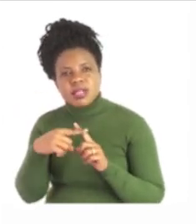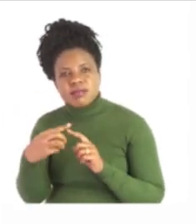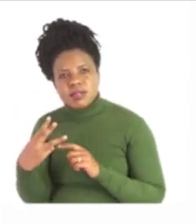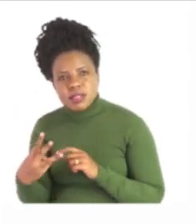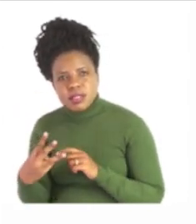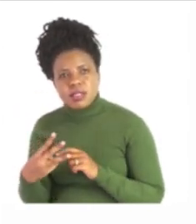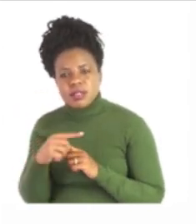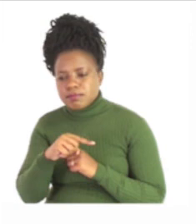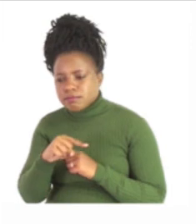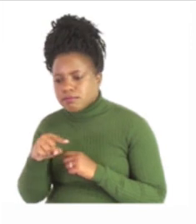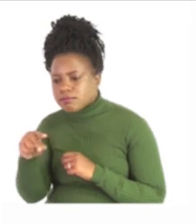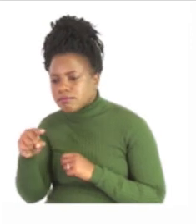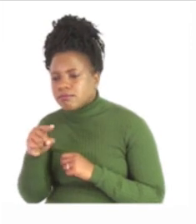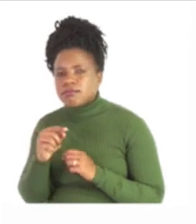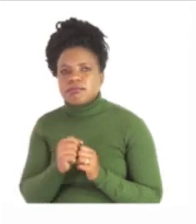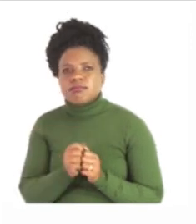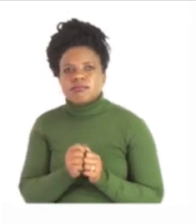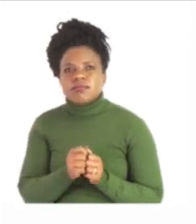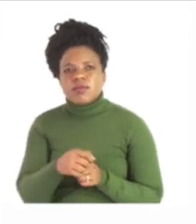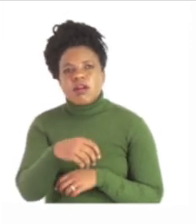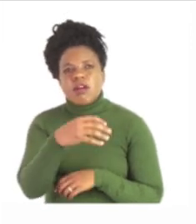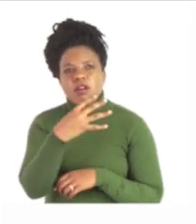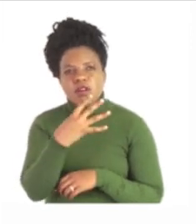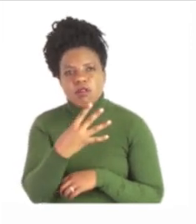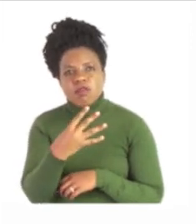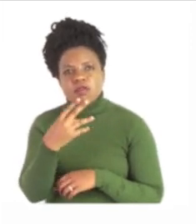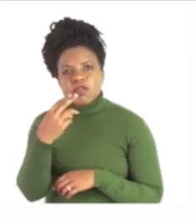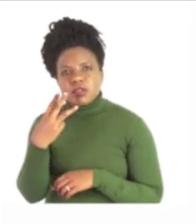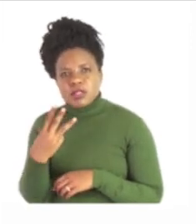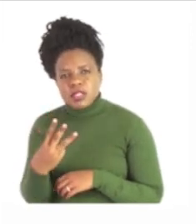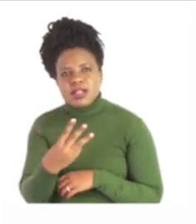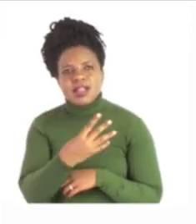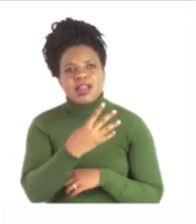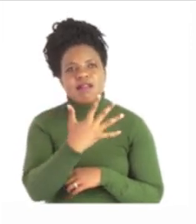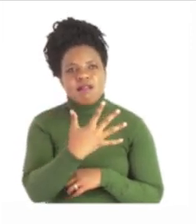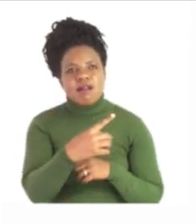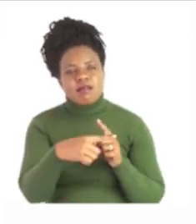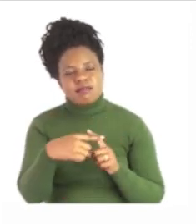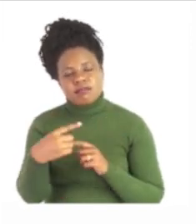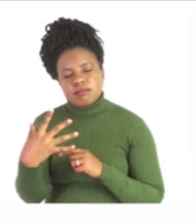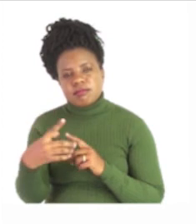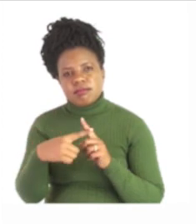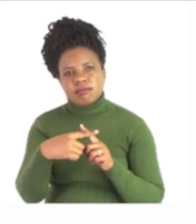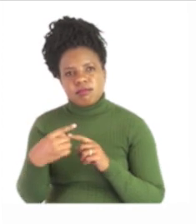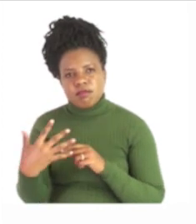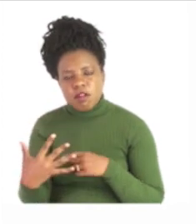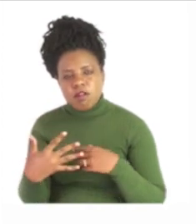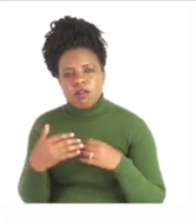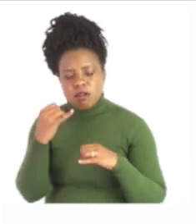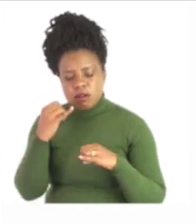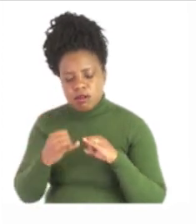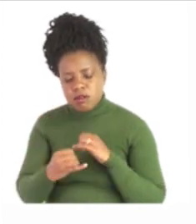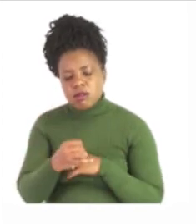3. We have 43, we have 5 times 5 times 5, and 13. So match